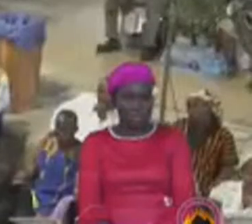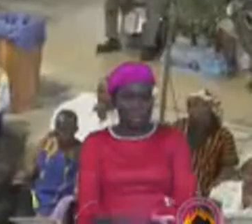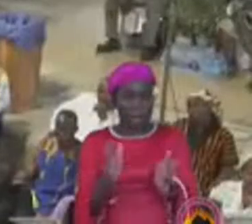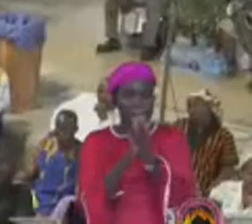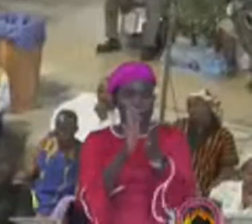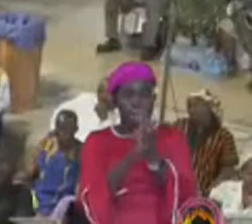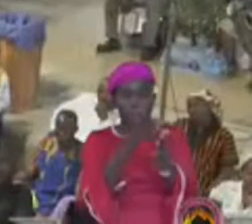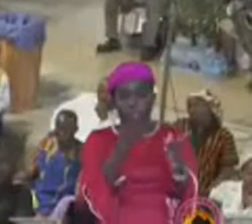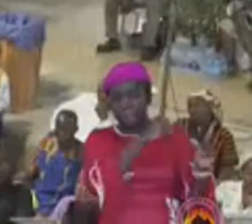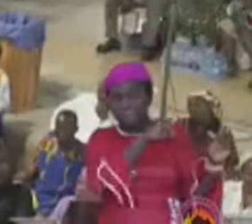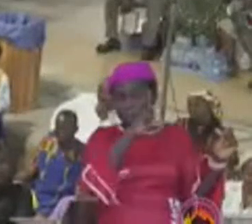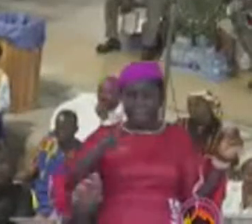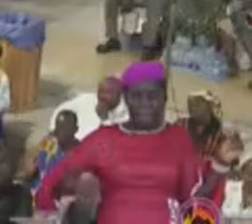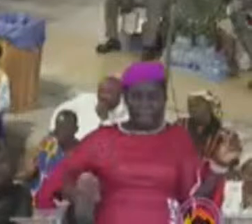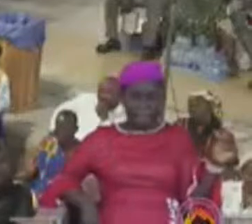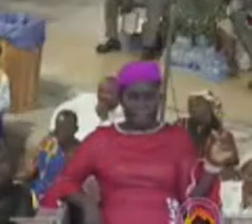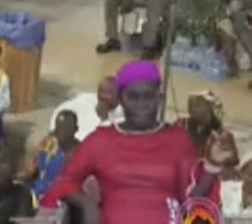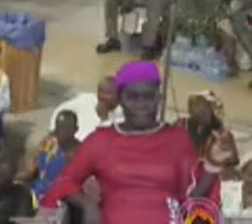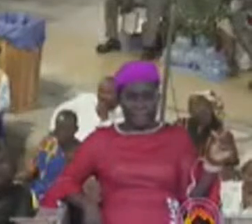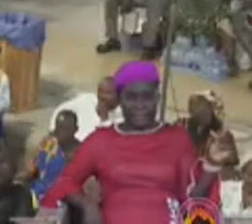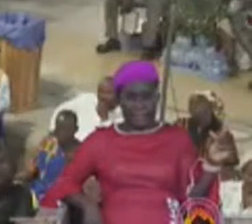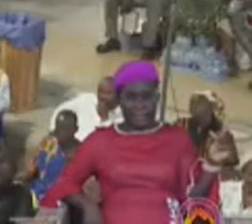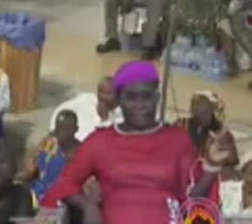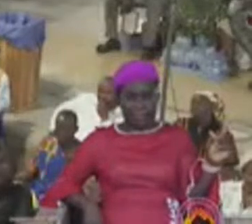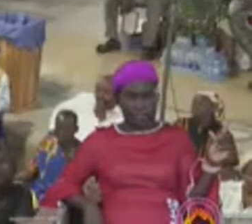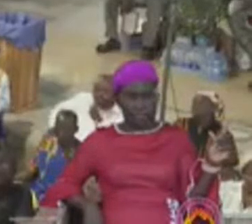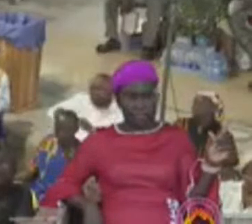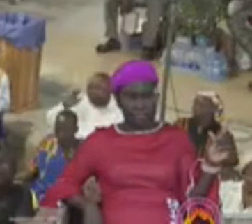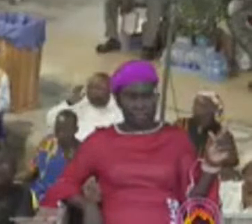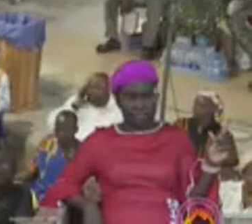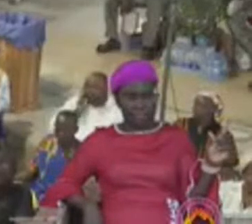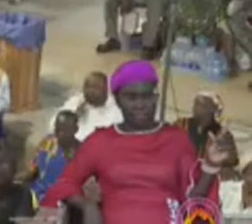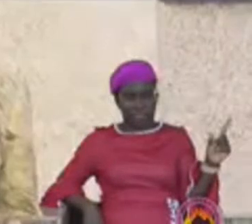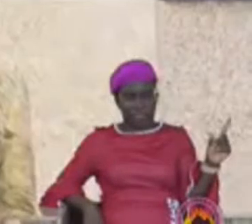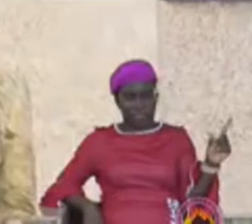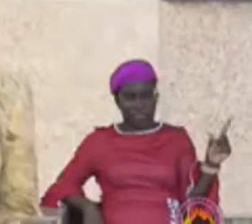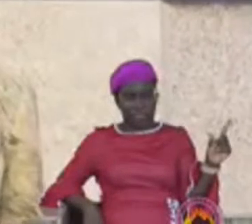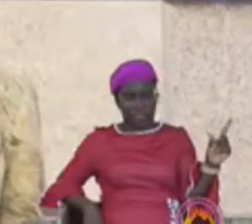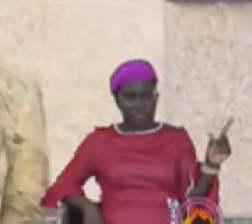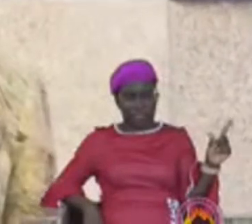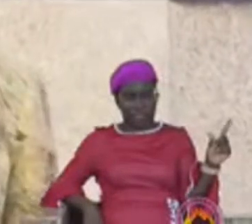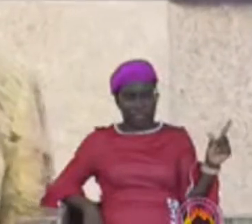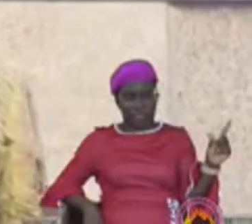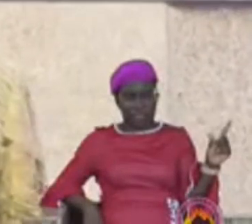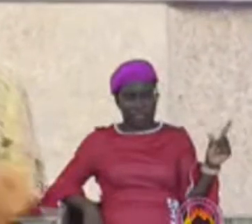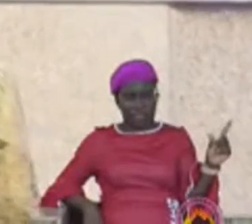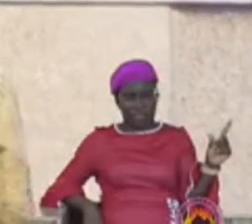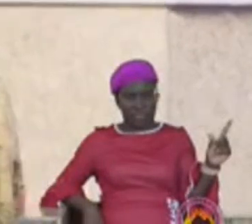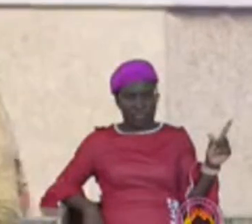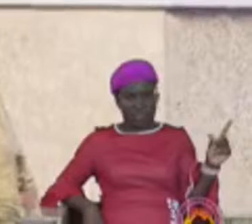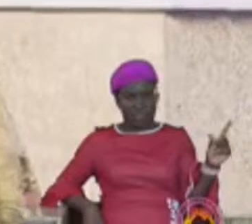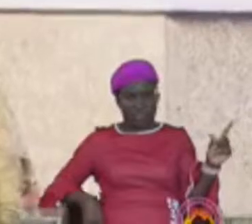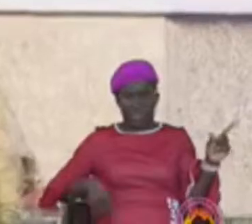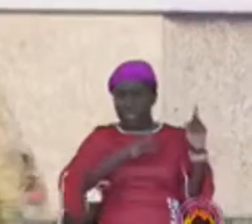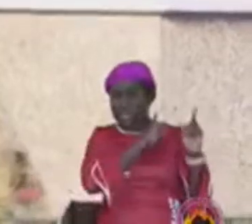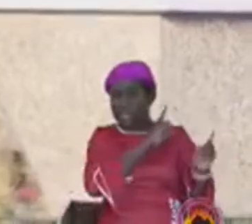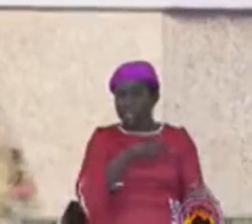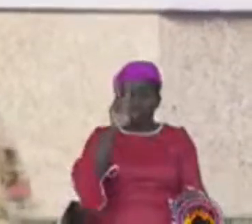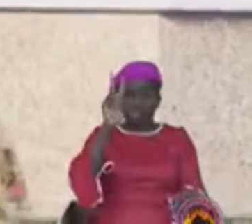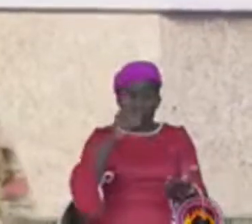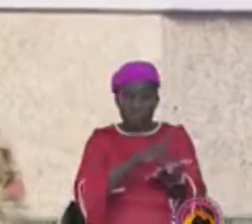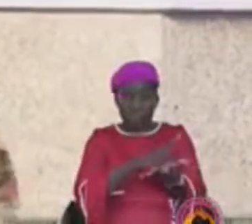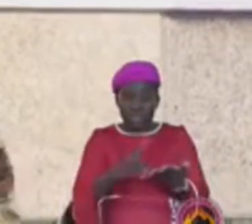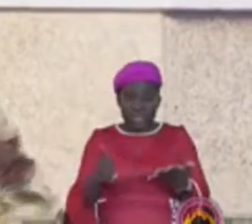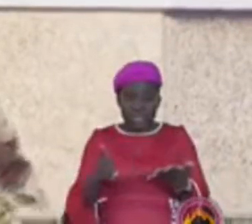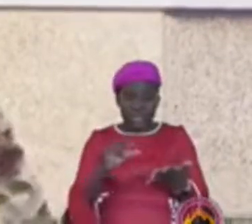Lord. I was... Your since name, 2 weeks, quickly. My name is Mrs. Godwin. Since 2 weeks, I was feeling